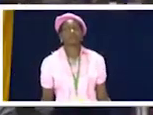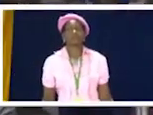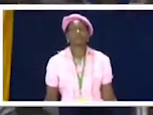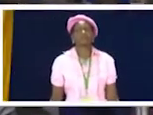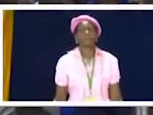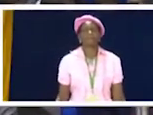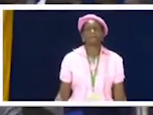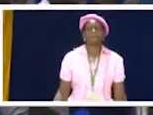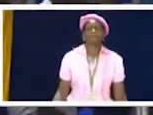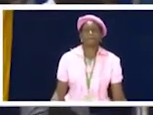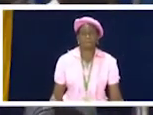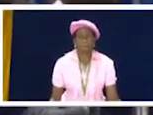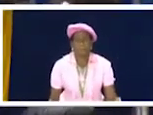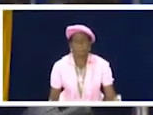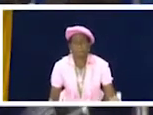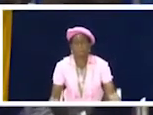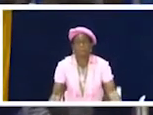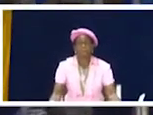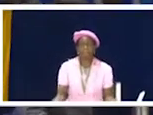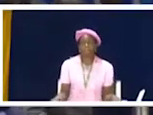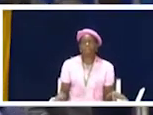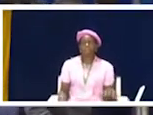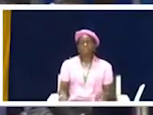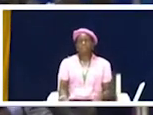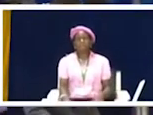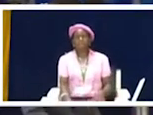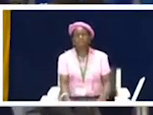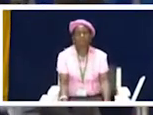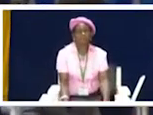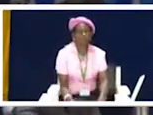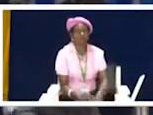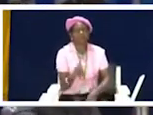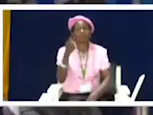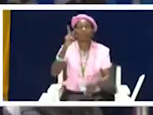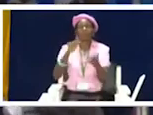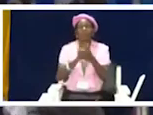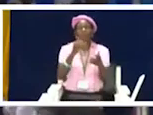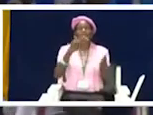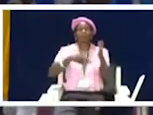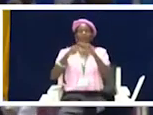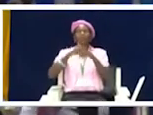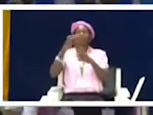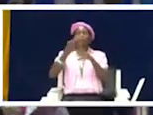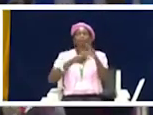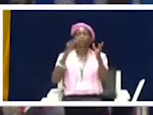You may please be seated. Except those who are born in the month of May.